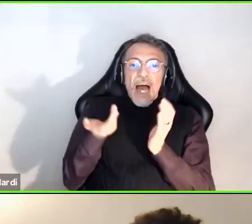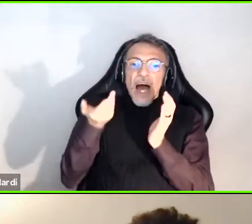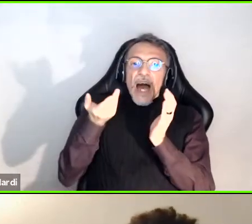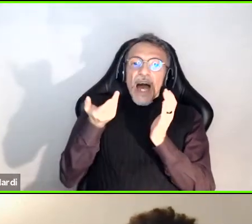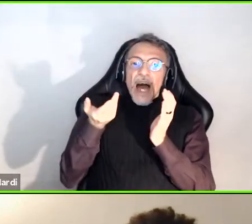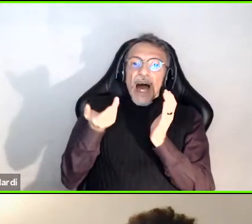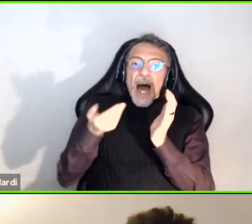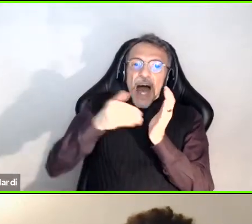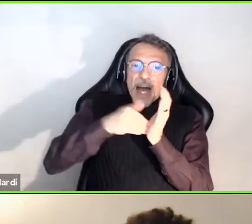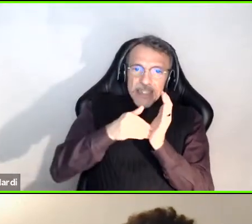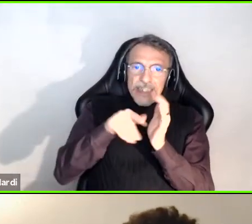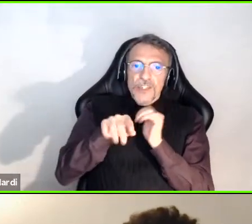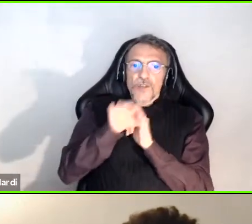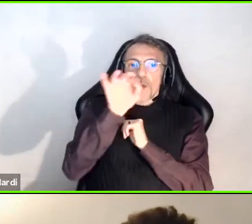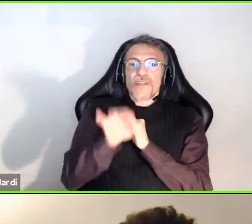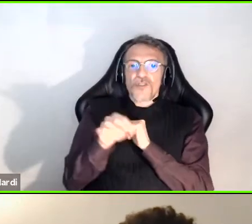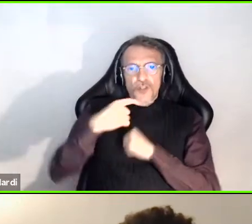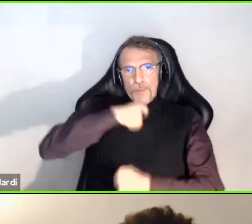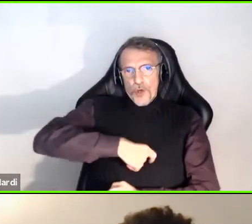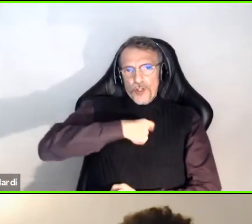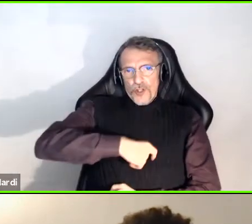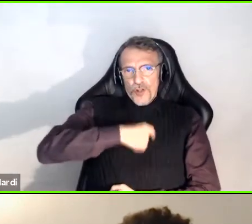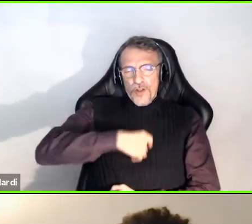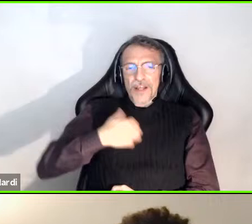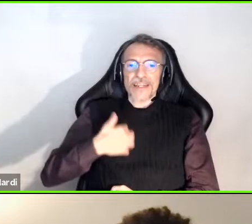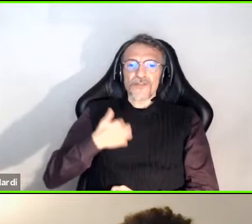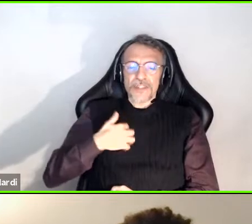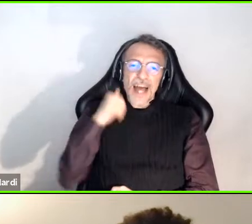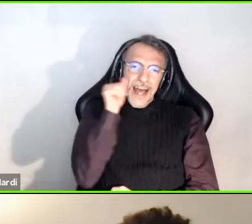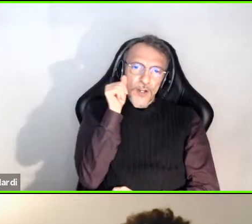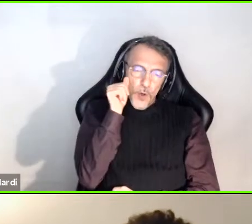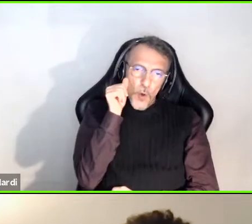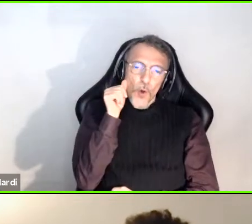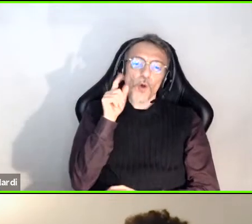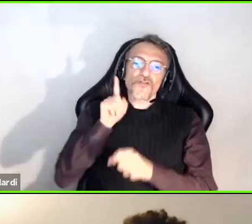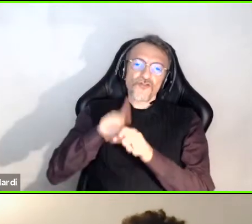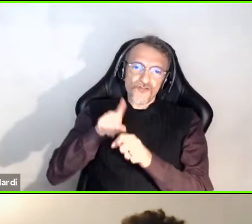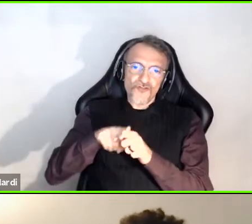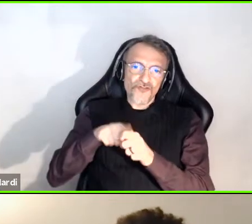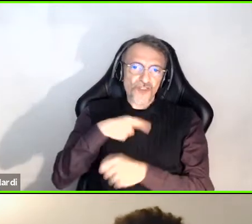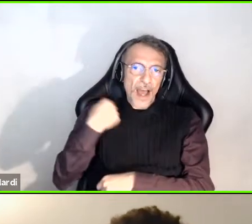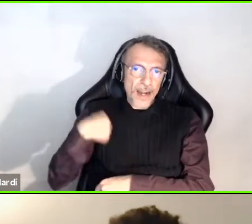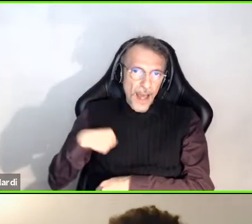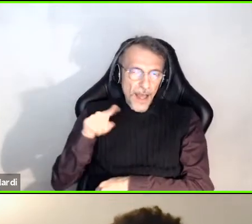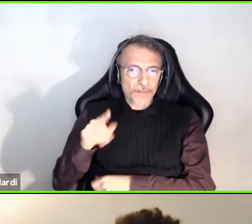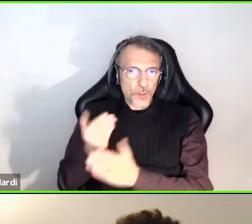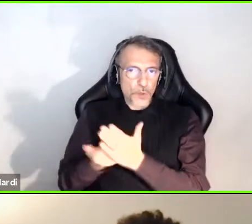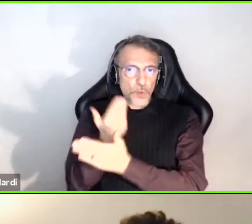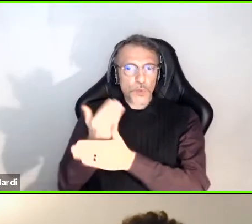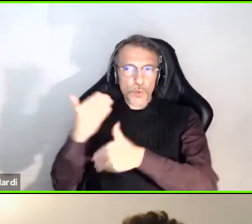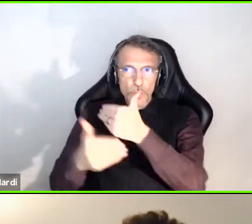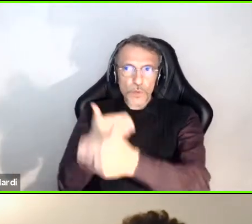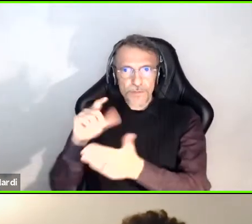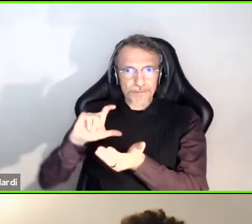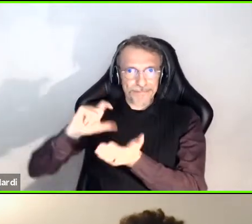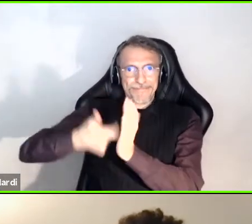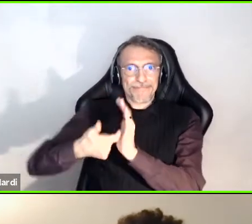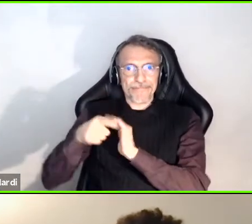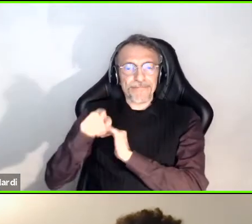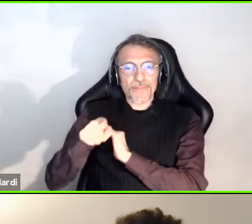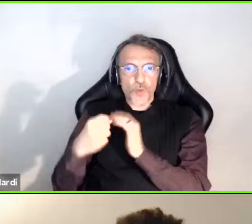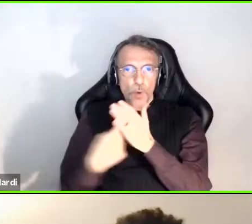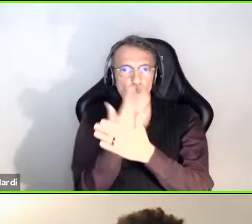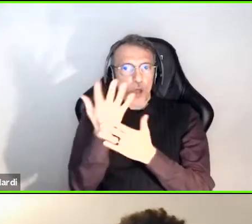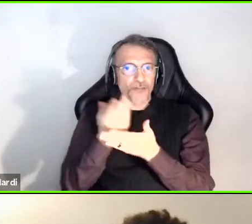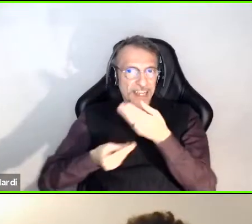to that question out of personal interest, because we all know China is one of the largest, newest creditors to emerging